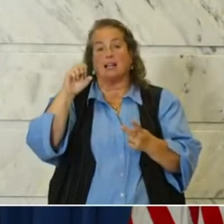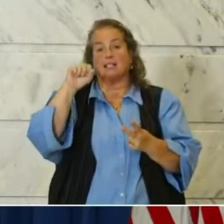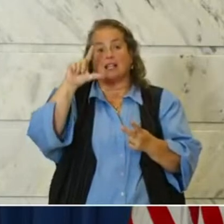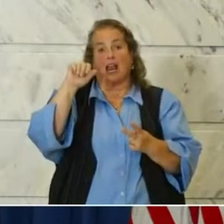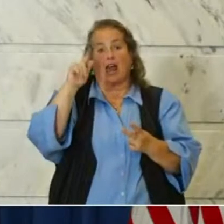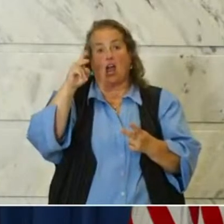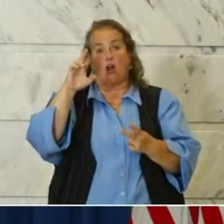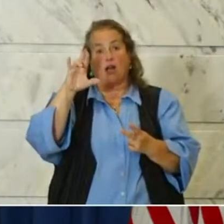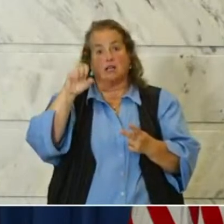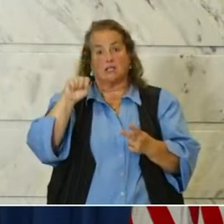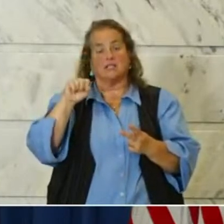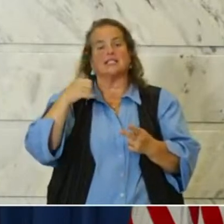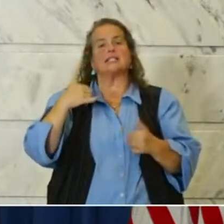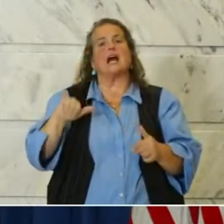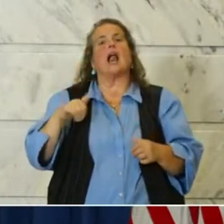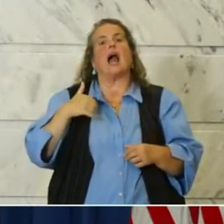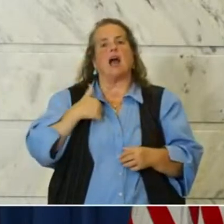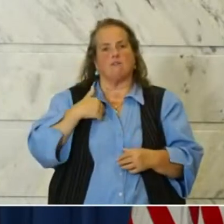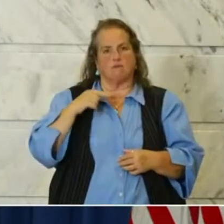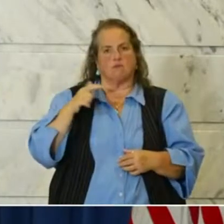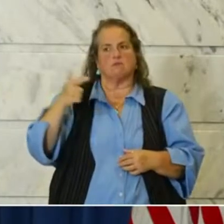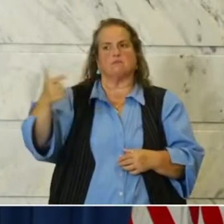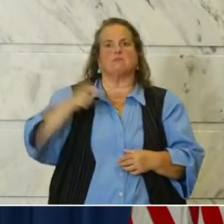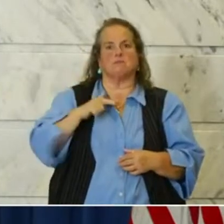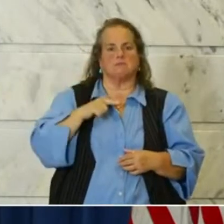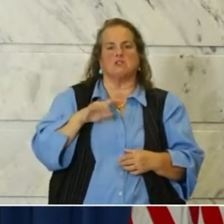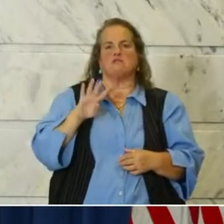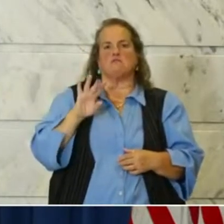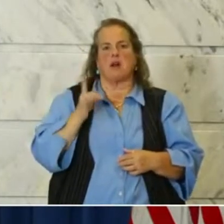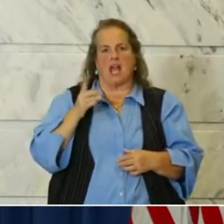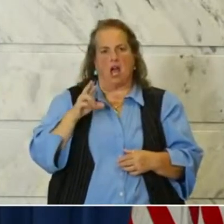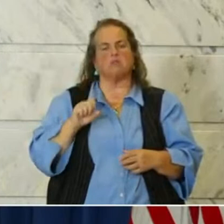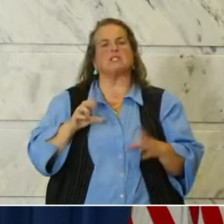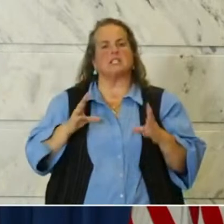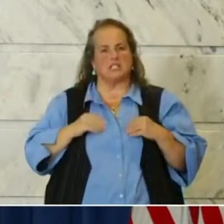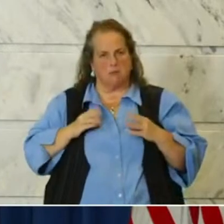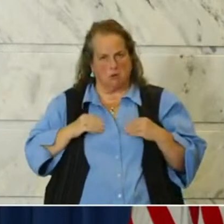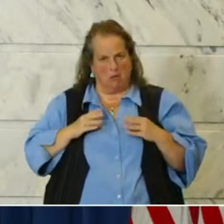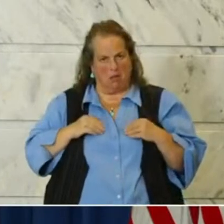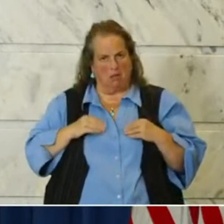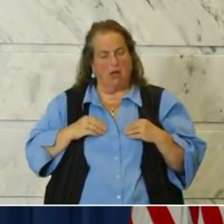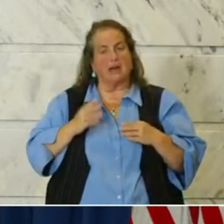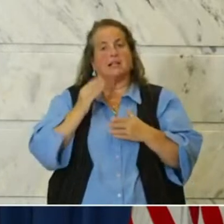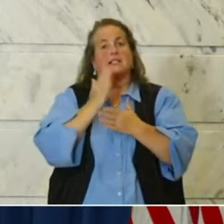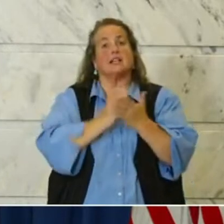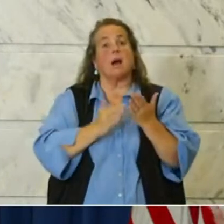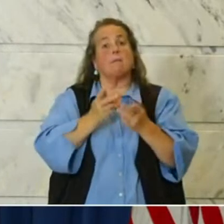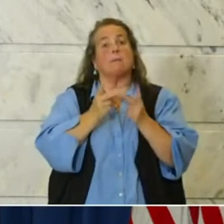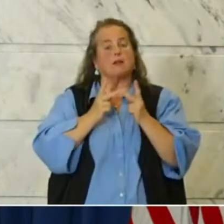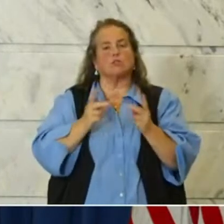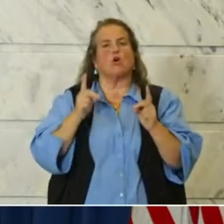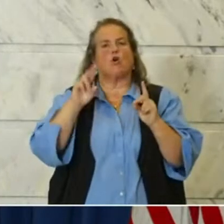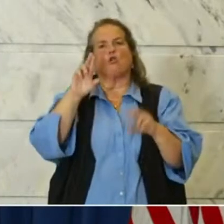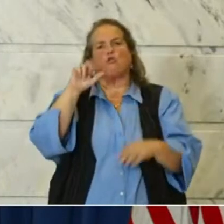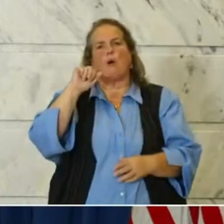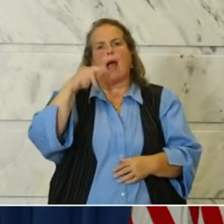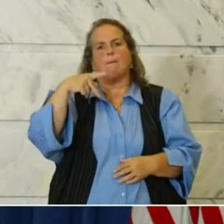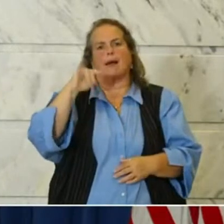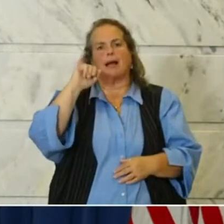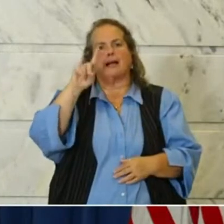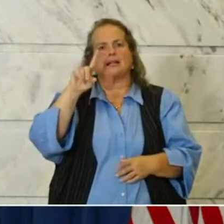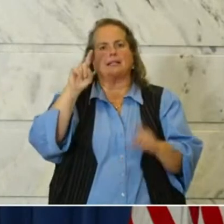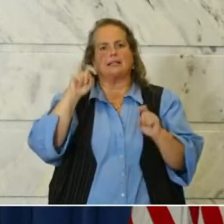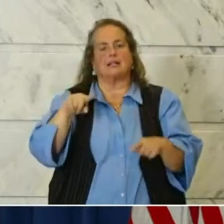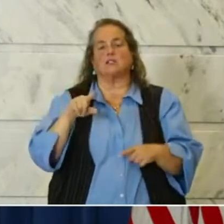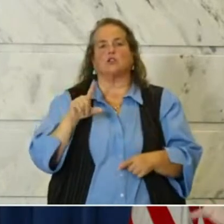that are acceptable, typically 48 hours. And then you have some places that have the rapid tests, of course, that are 20